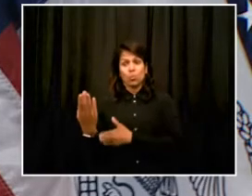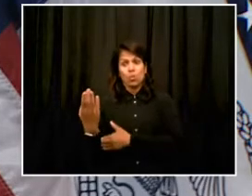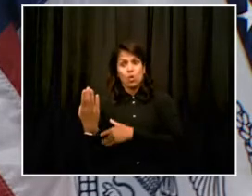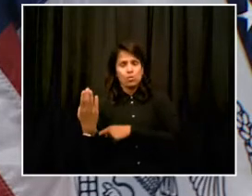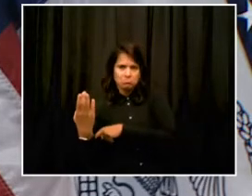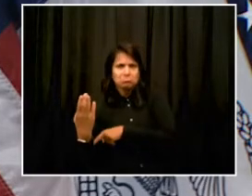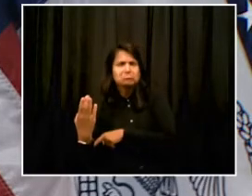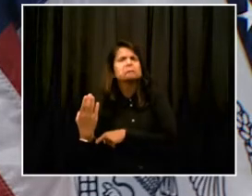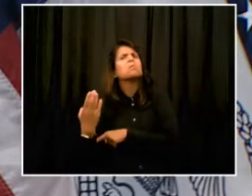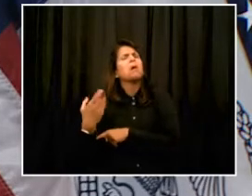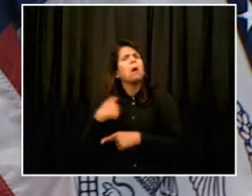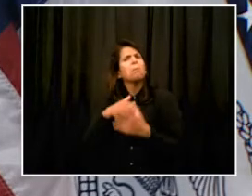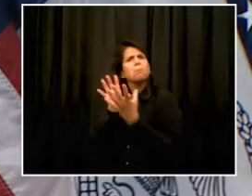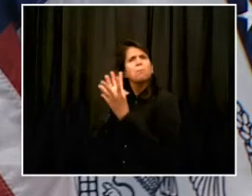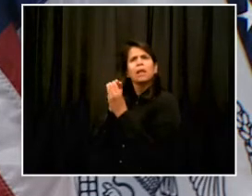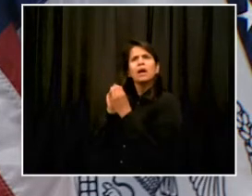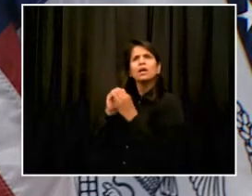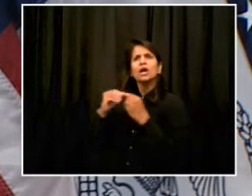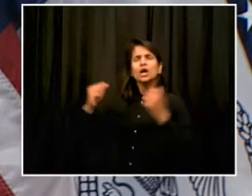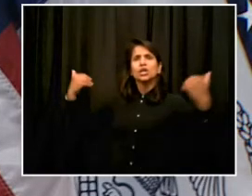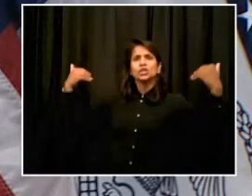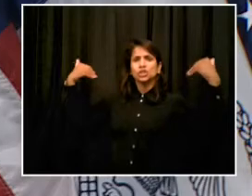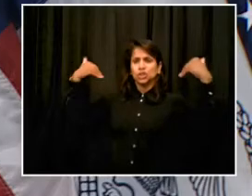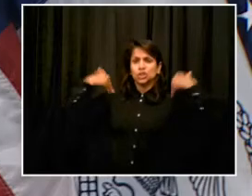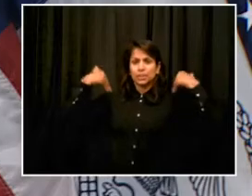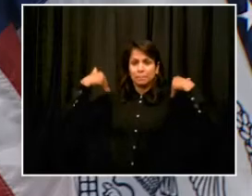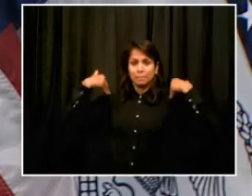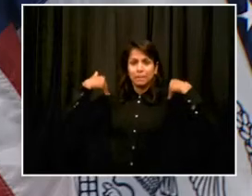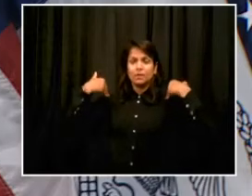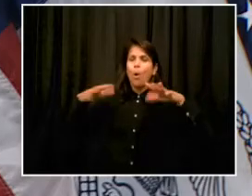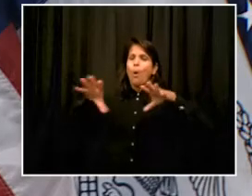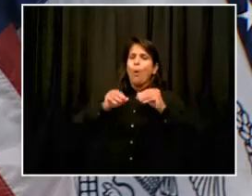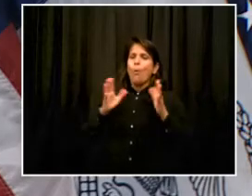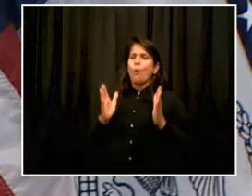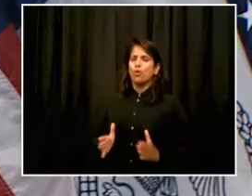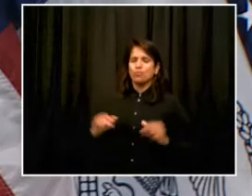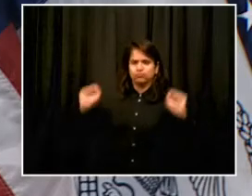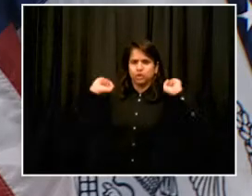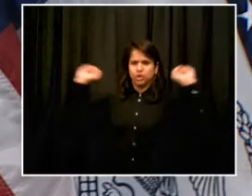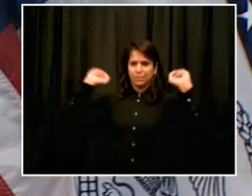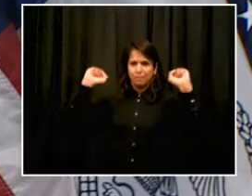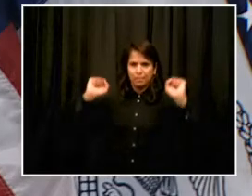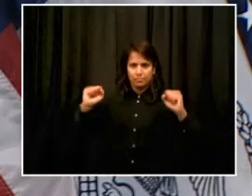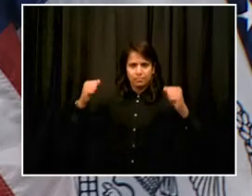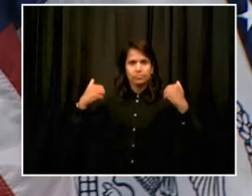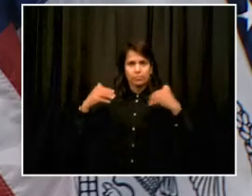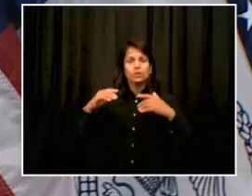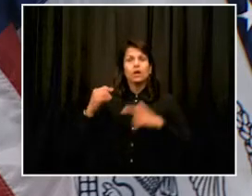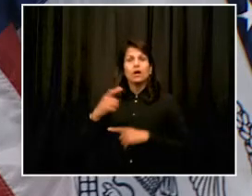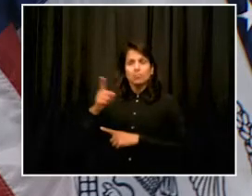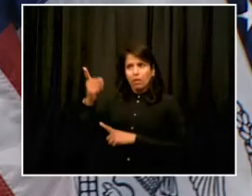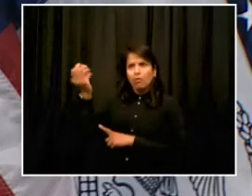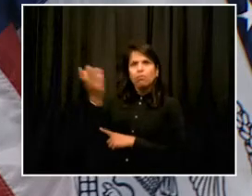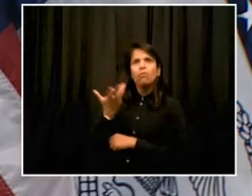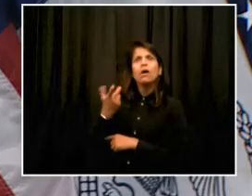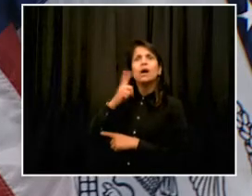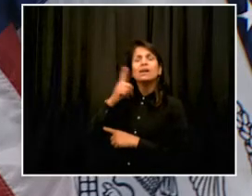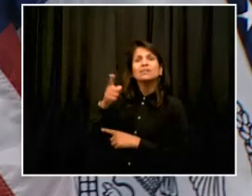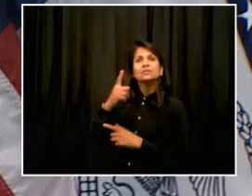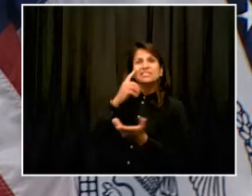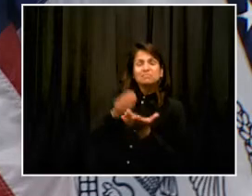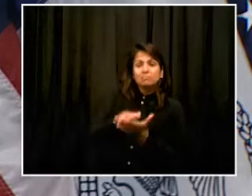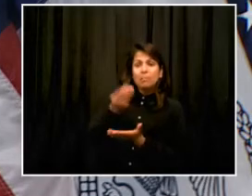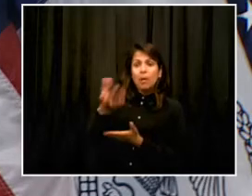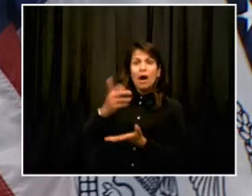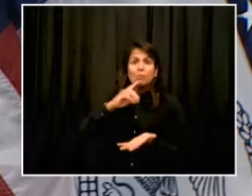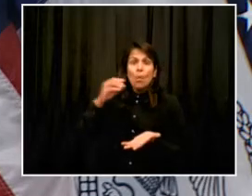can remove coronavirus particles from the air, similar to what the governor's talked about with malls reopening. Does that change the